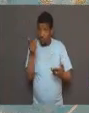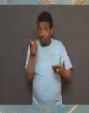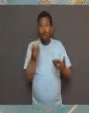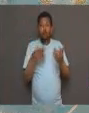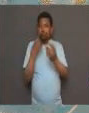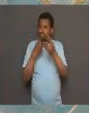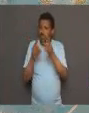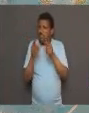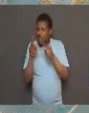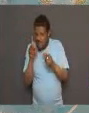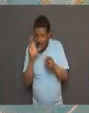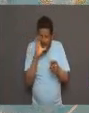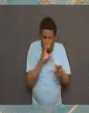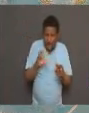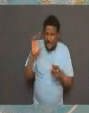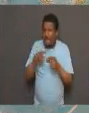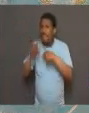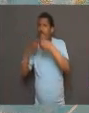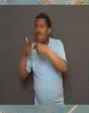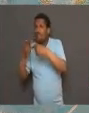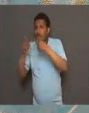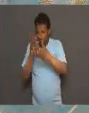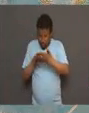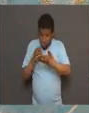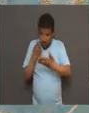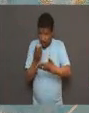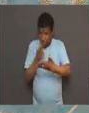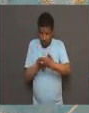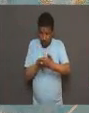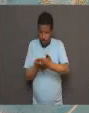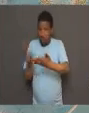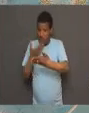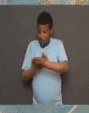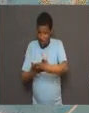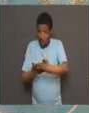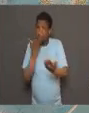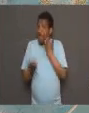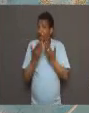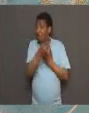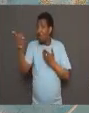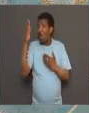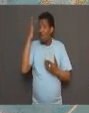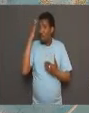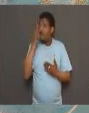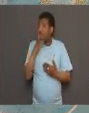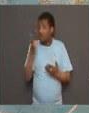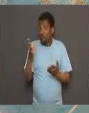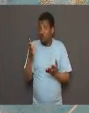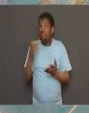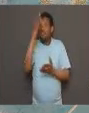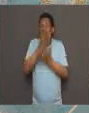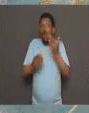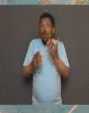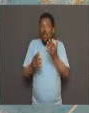trying to discover where to go next. You have probably not seen